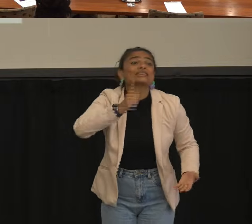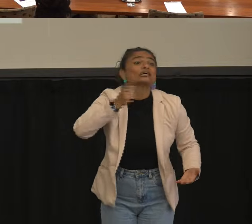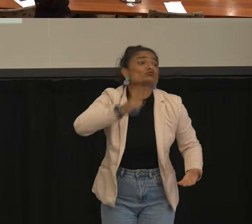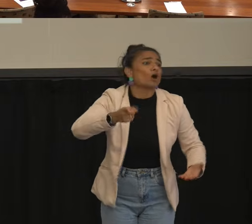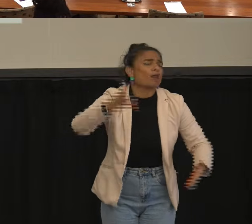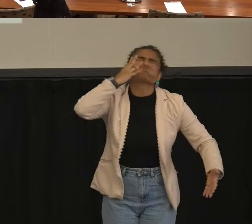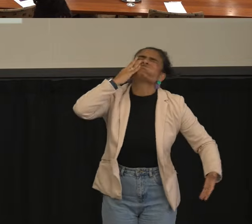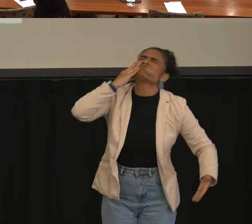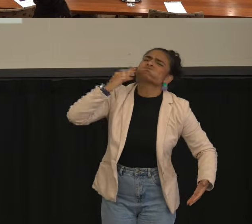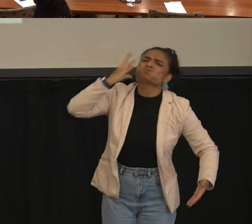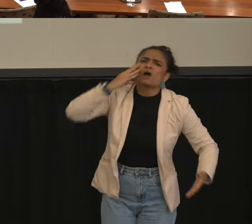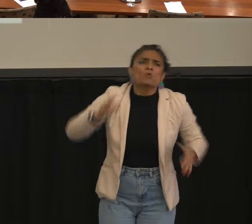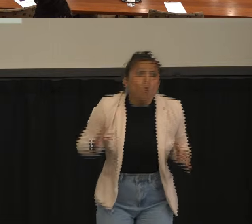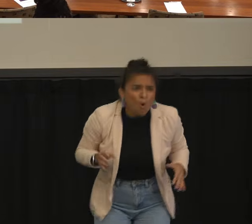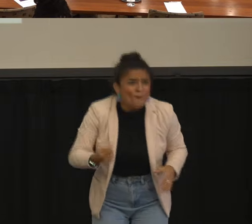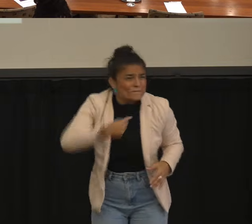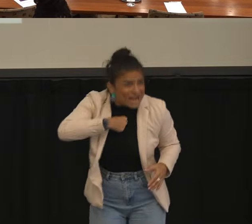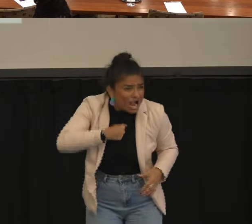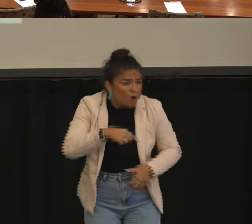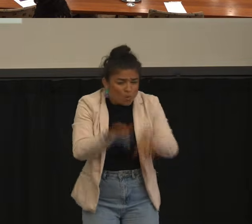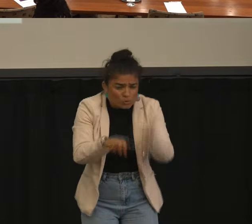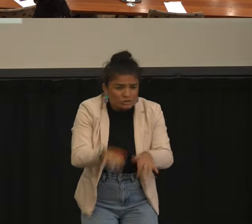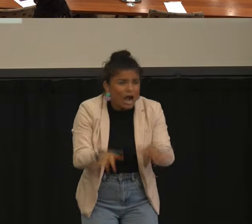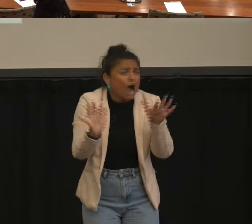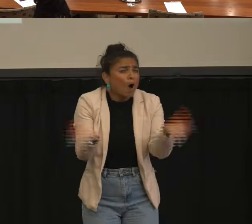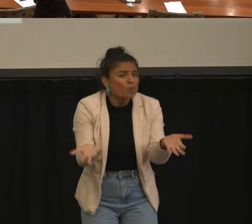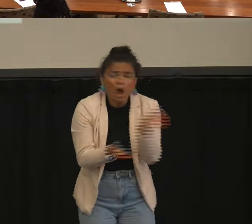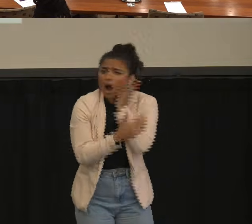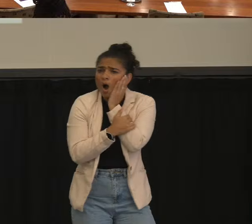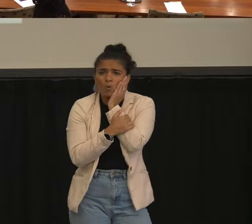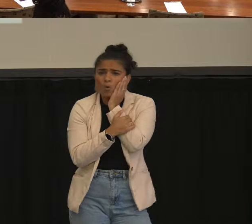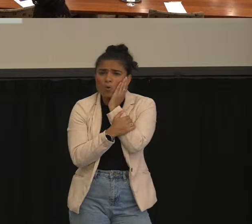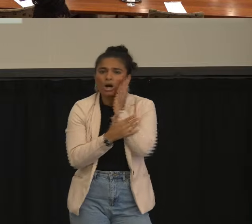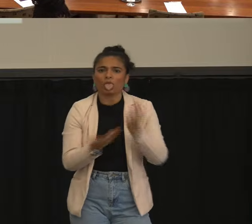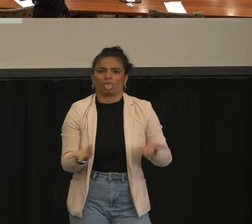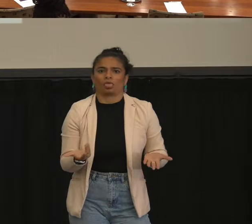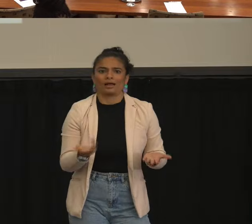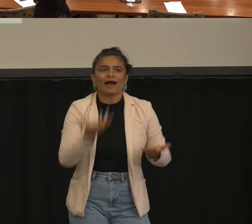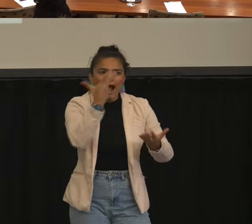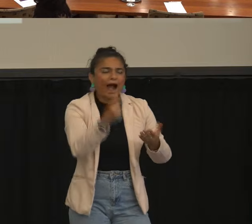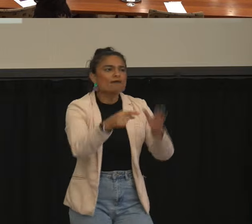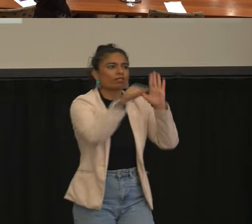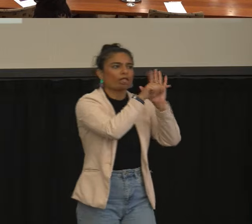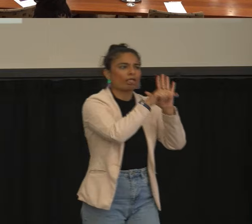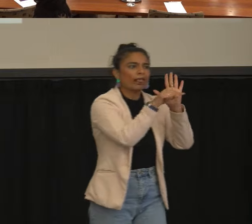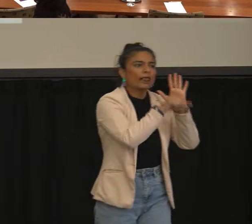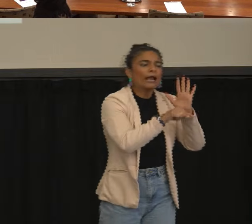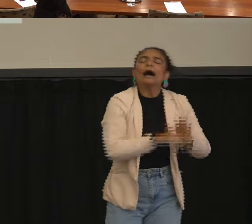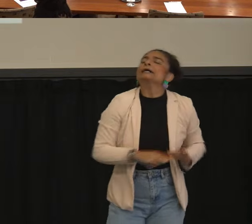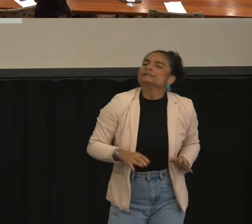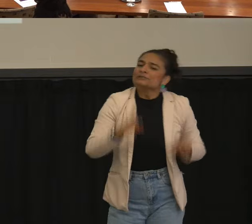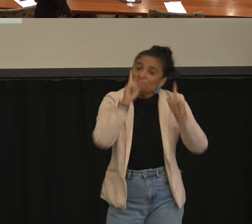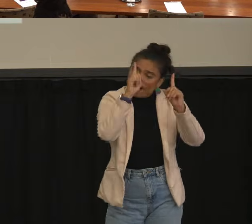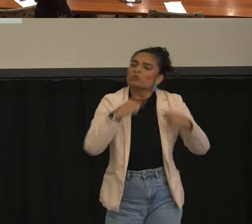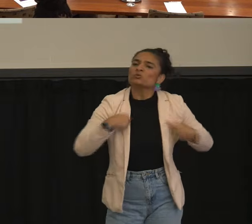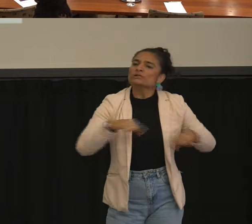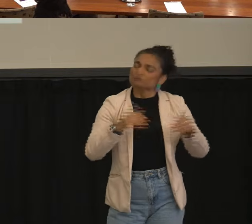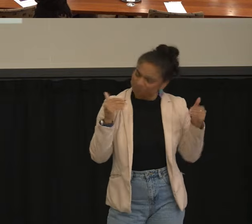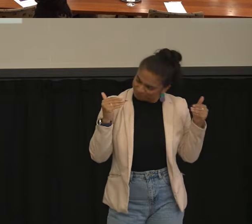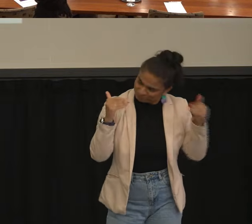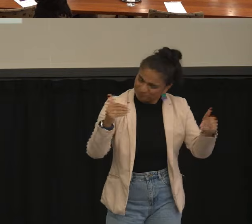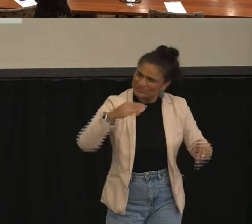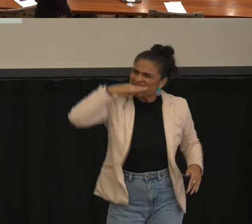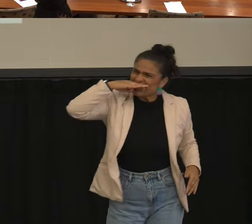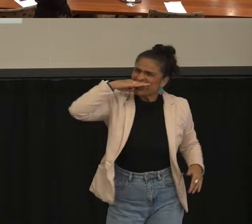train them? Or we have all teachers, how do I use a computer? Things like that. So a lot of